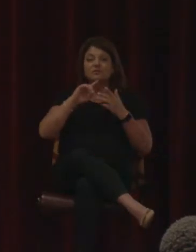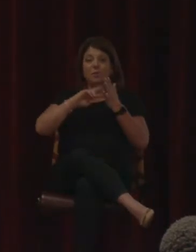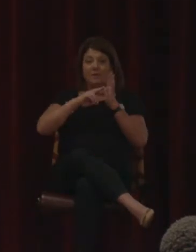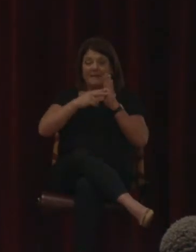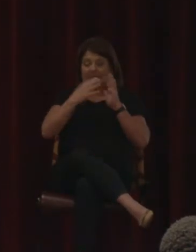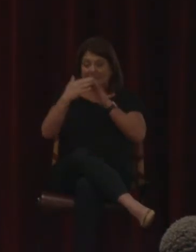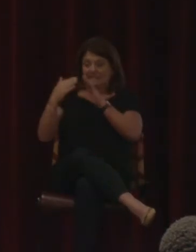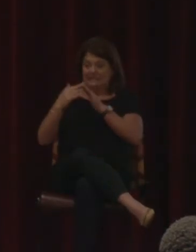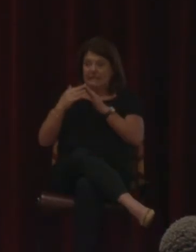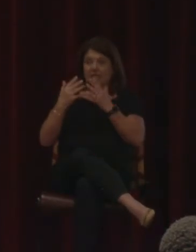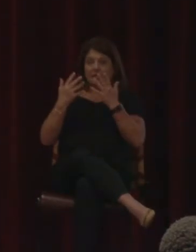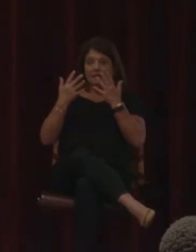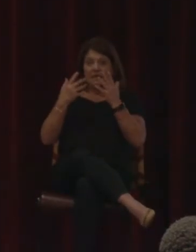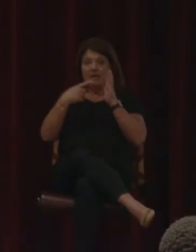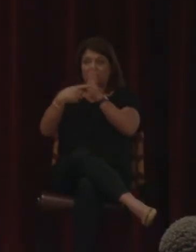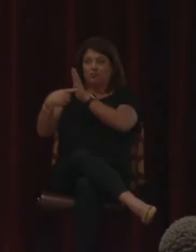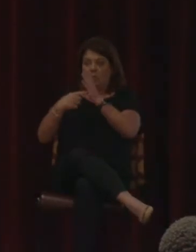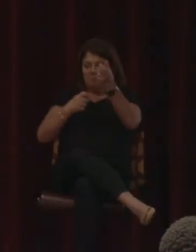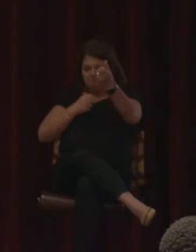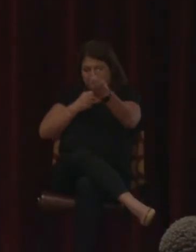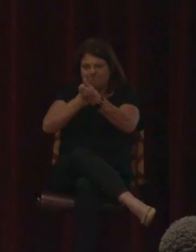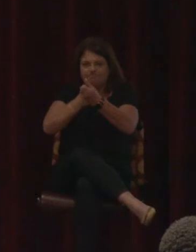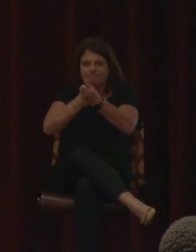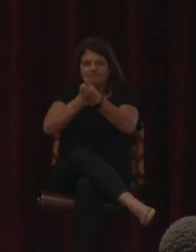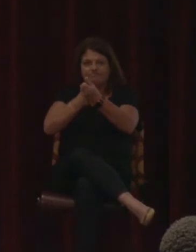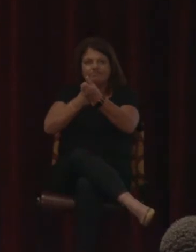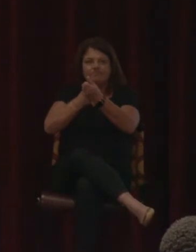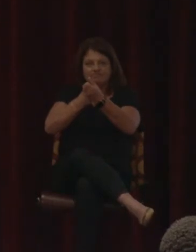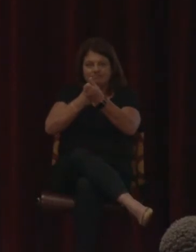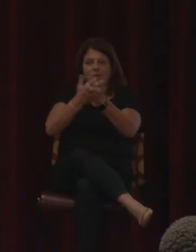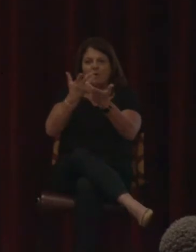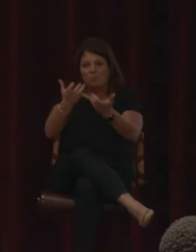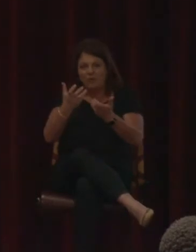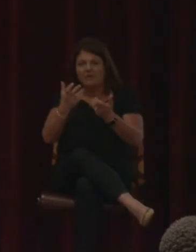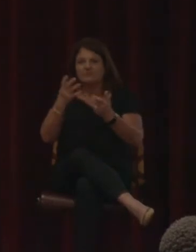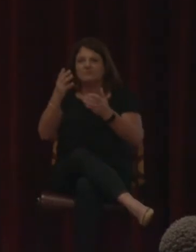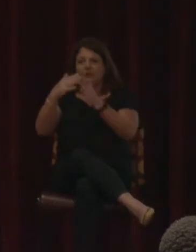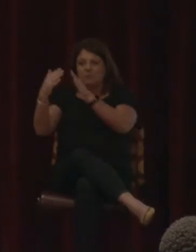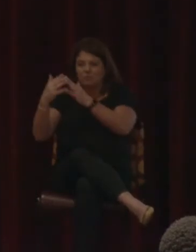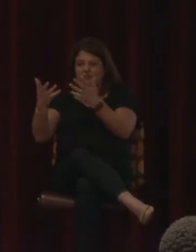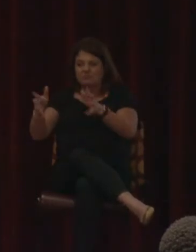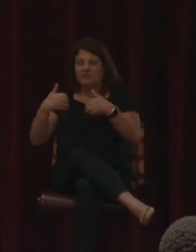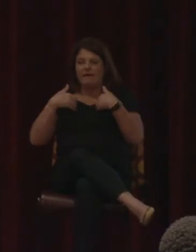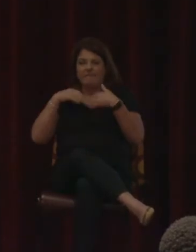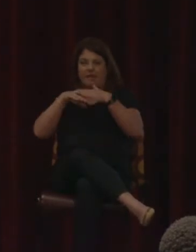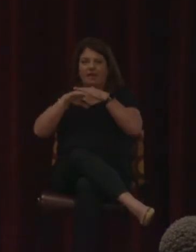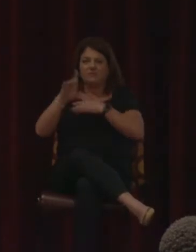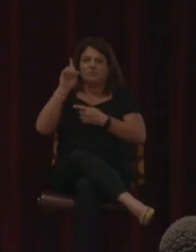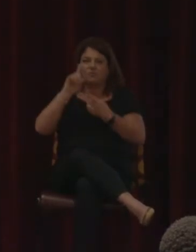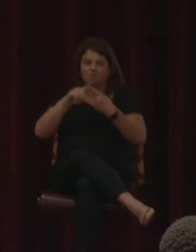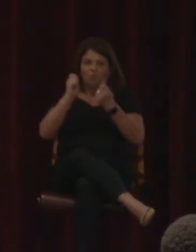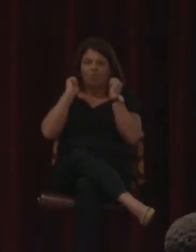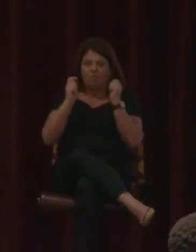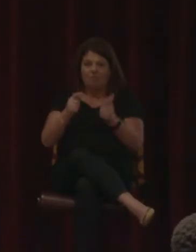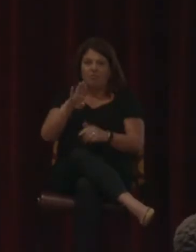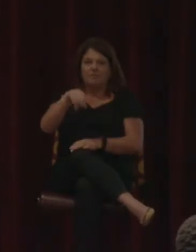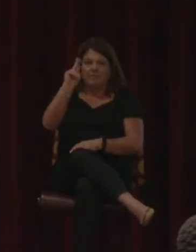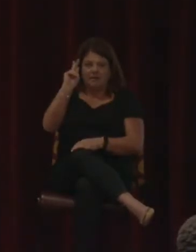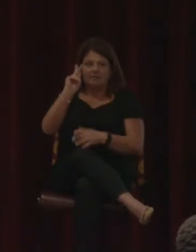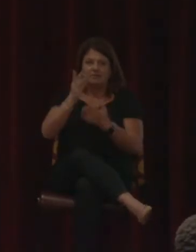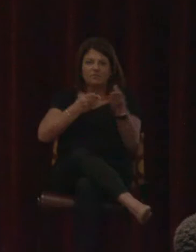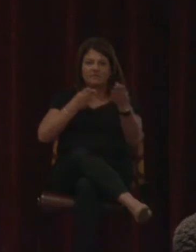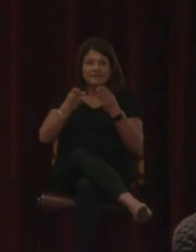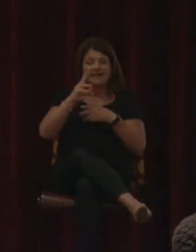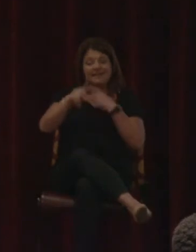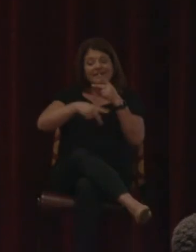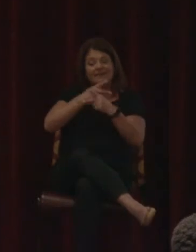saying we want our citizens to have access to banking services. And the type of banking services